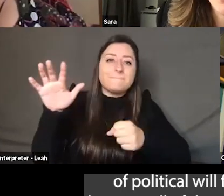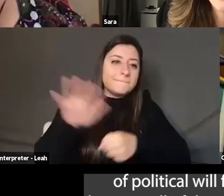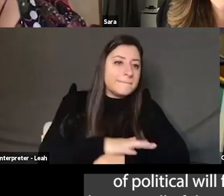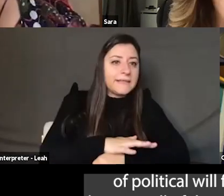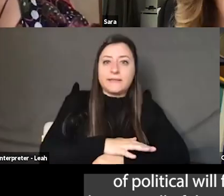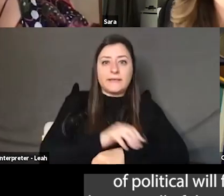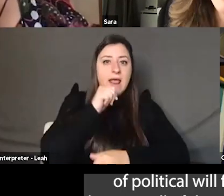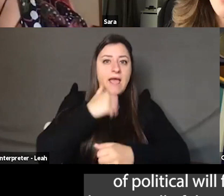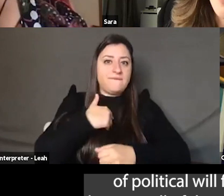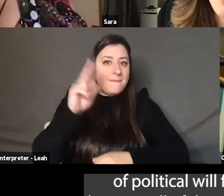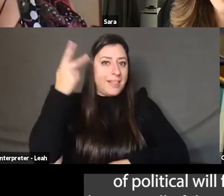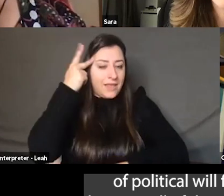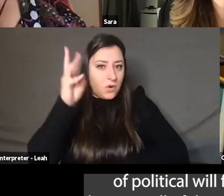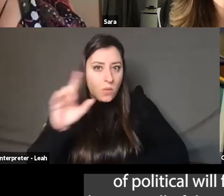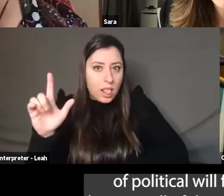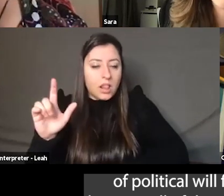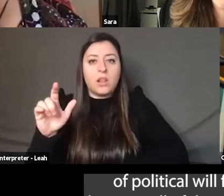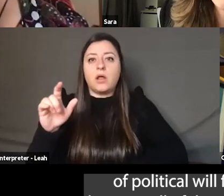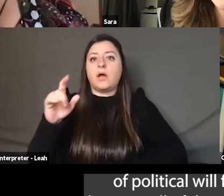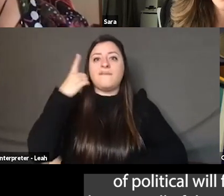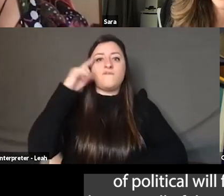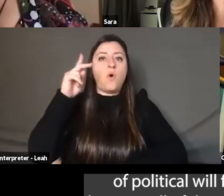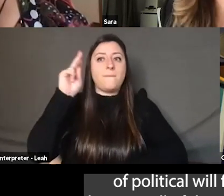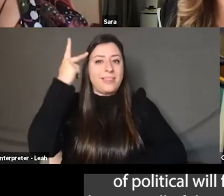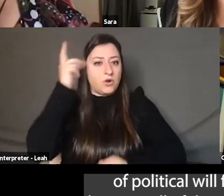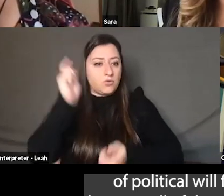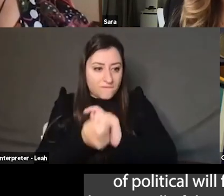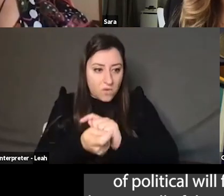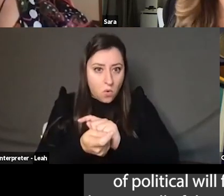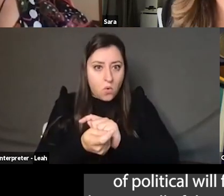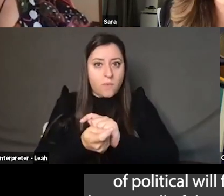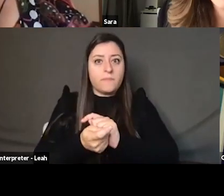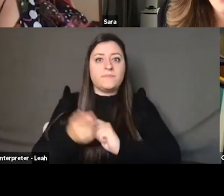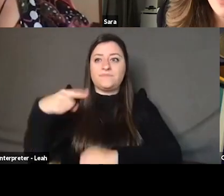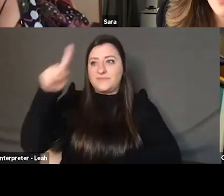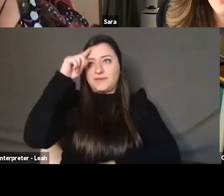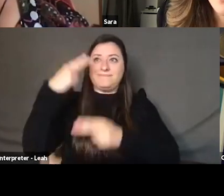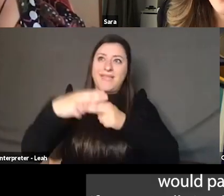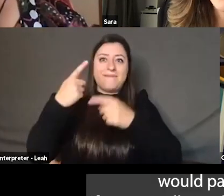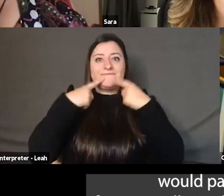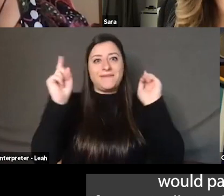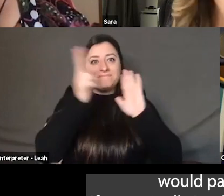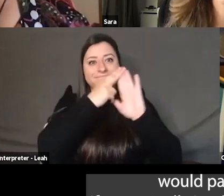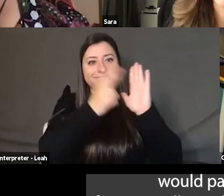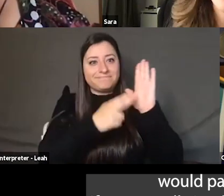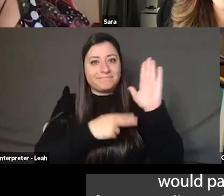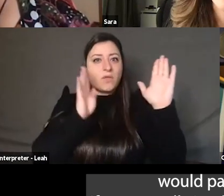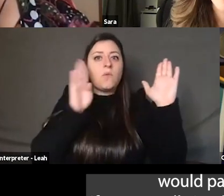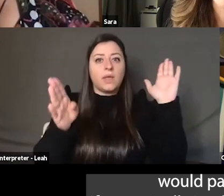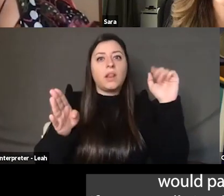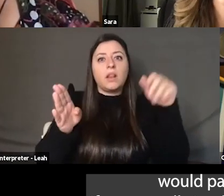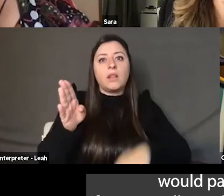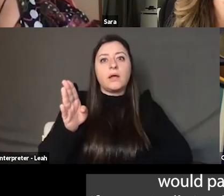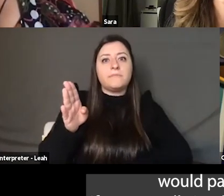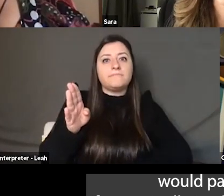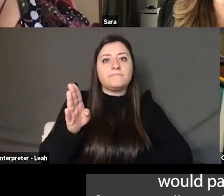political will for any reform because all of those dominant names would pay dearly if